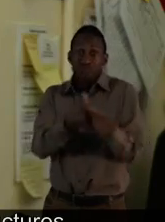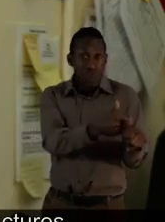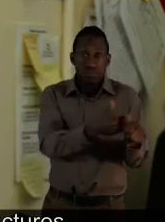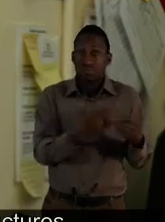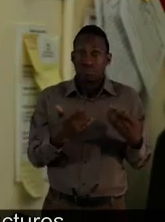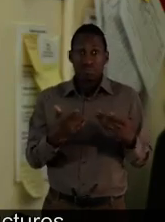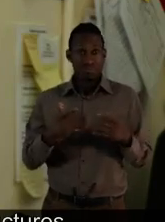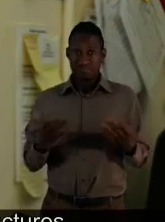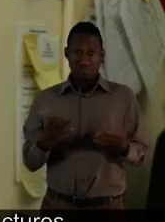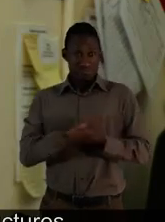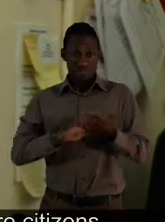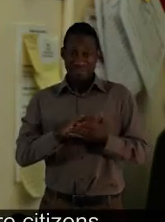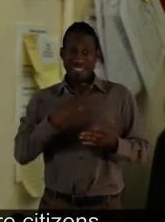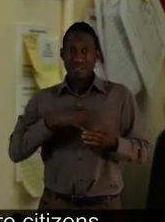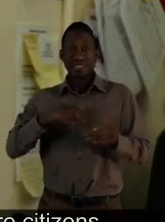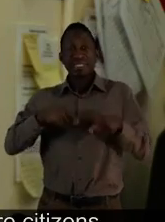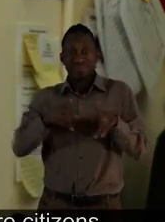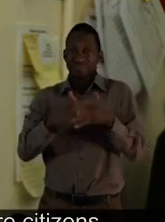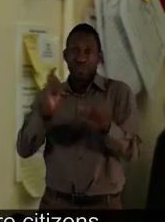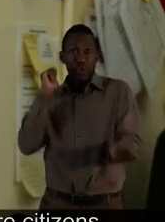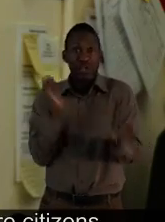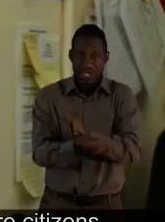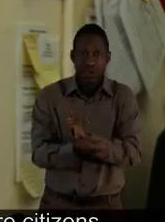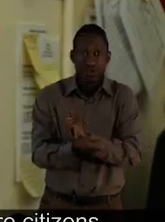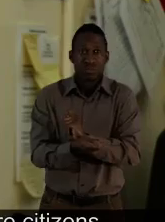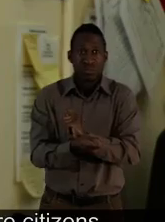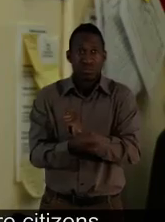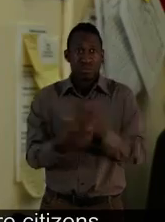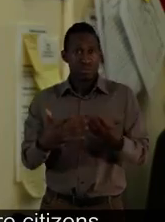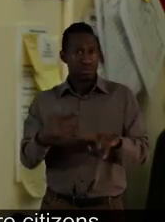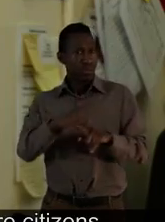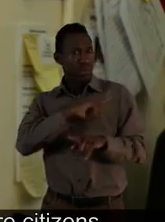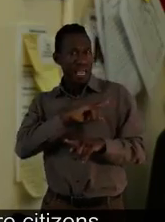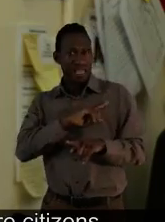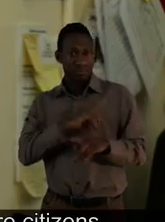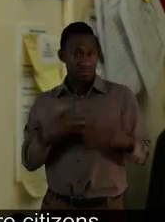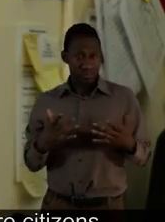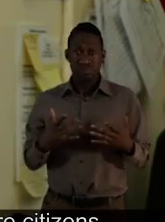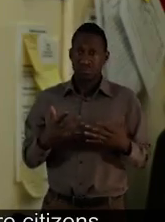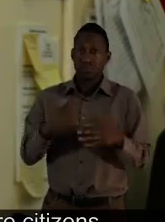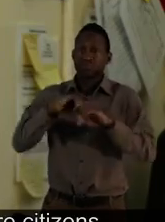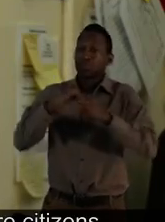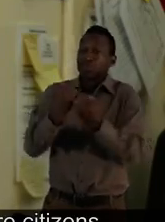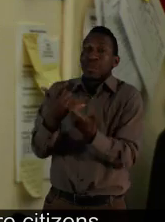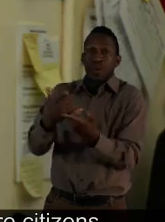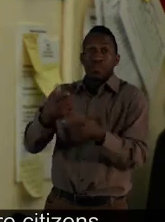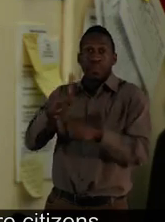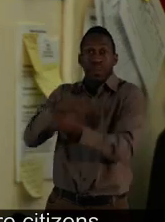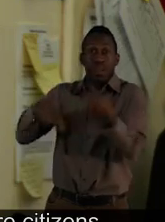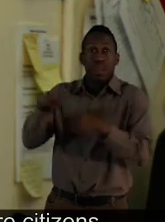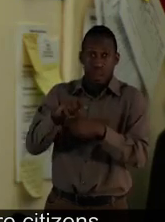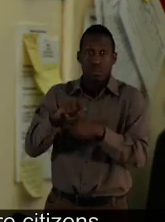available to support them. Otherwise, there's an alienation of a group of people who are citizens, who pay